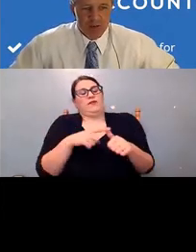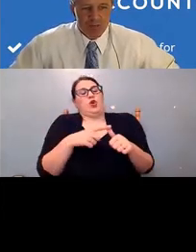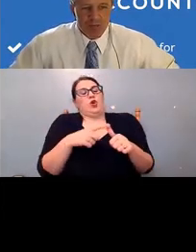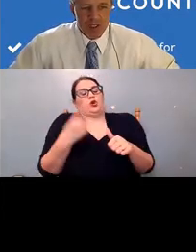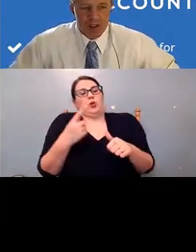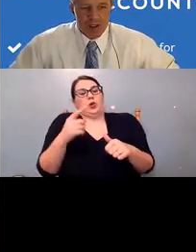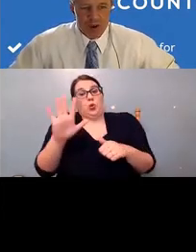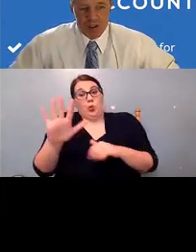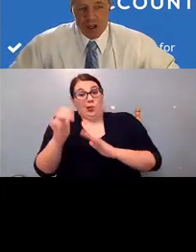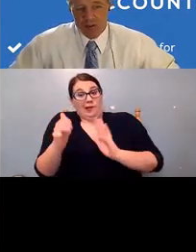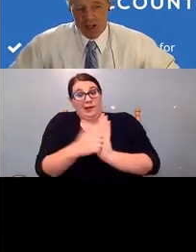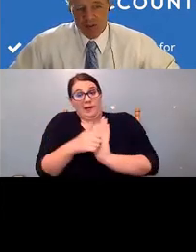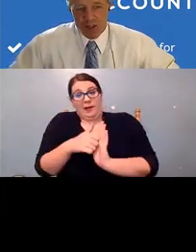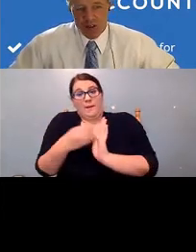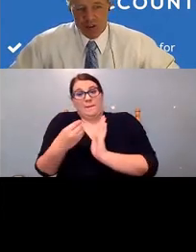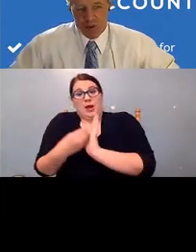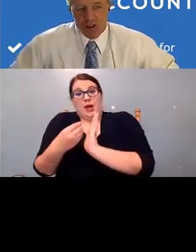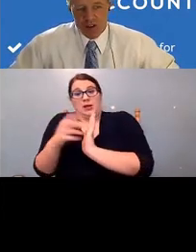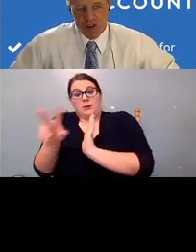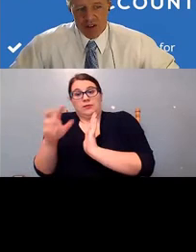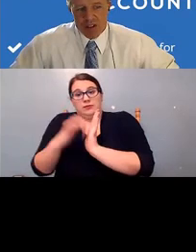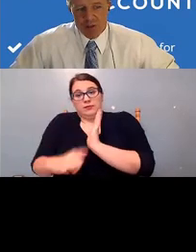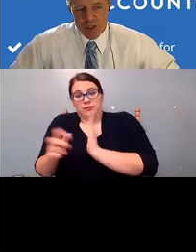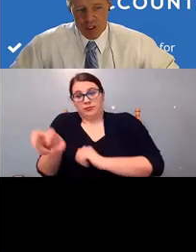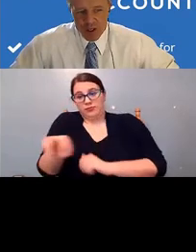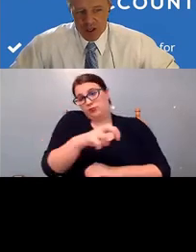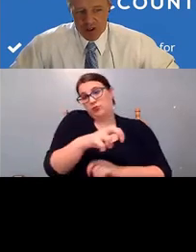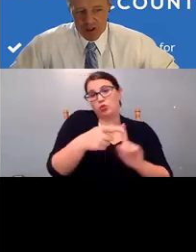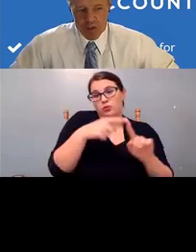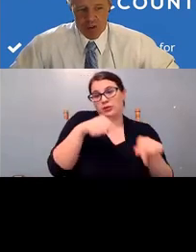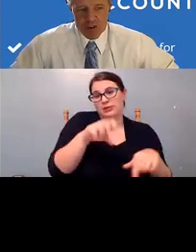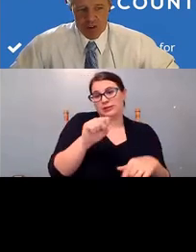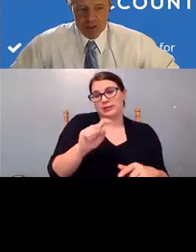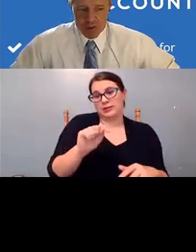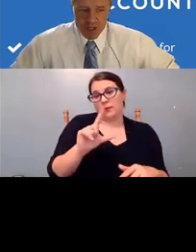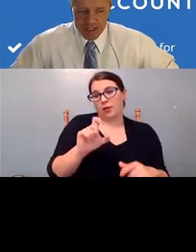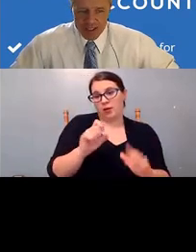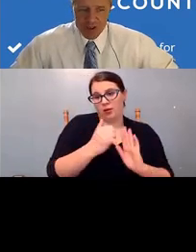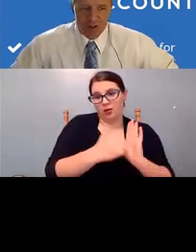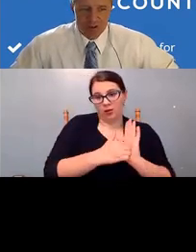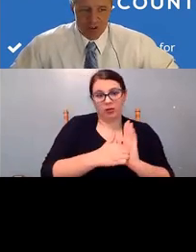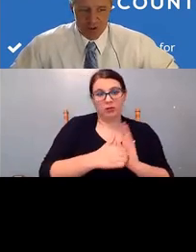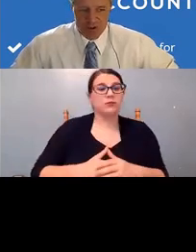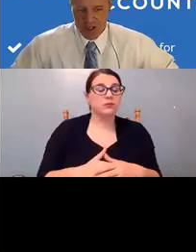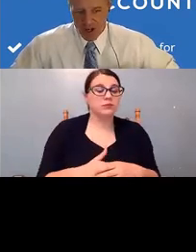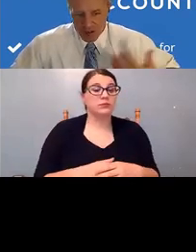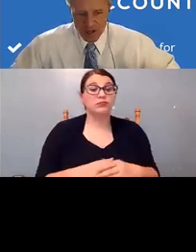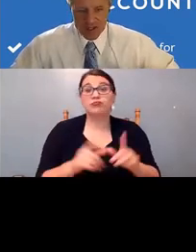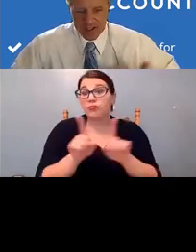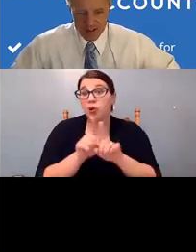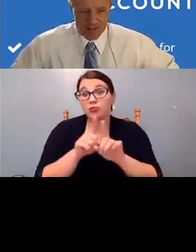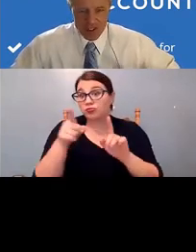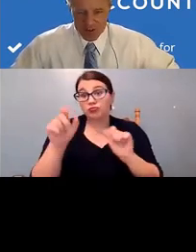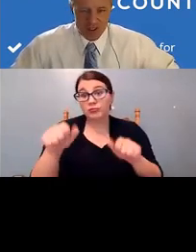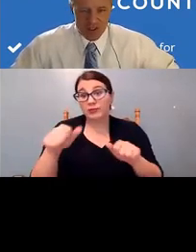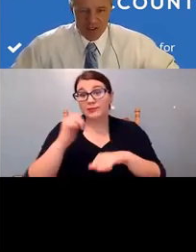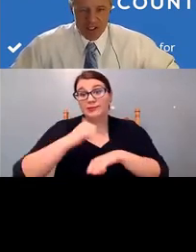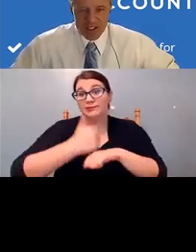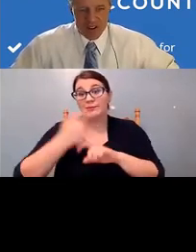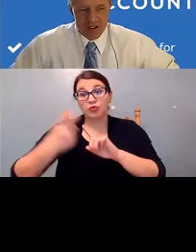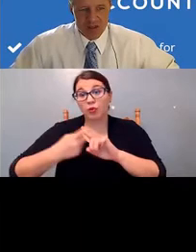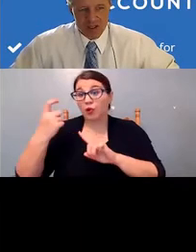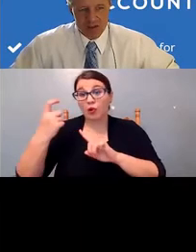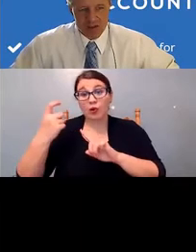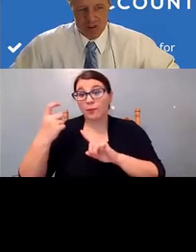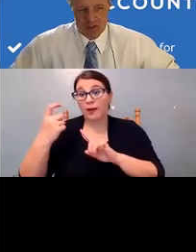here. You also have the option on the screen to set up recurring contributions if you would like to, for sort of an automatic, savings.